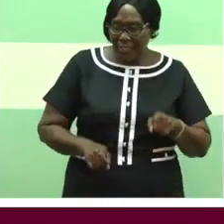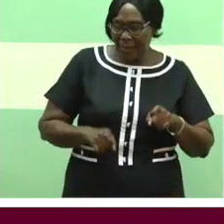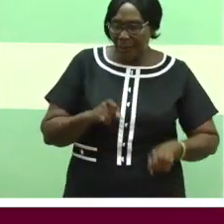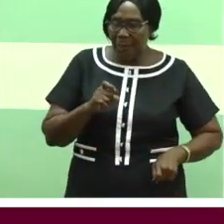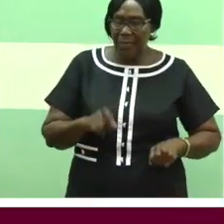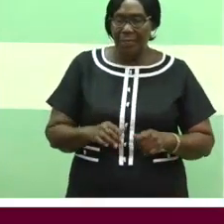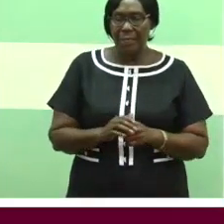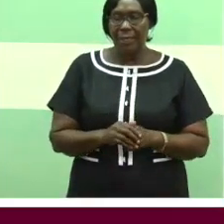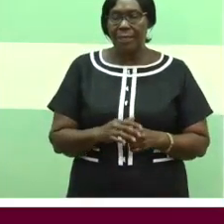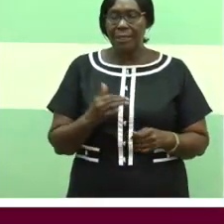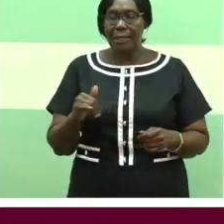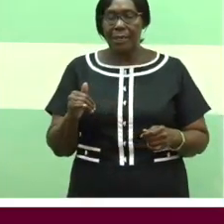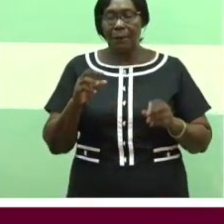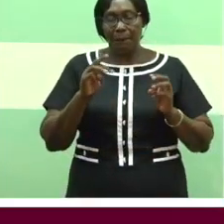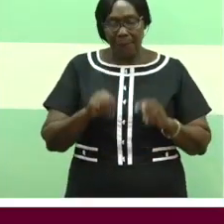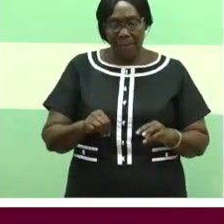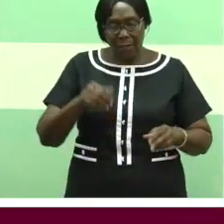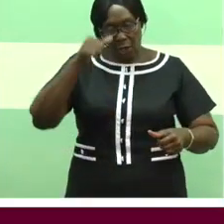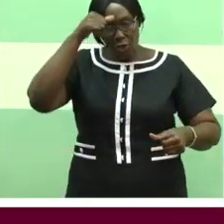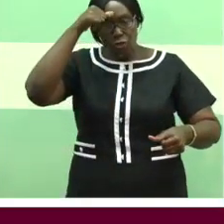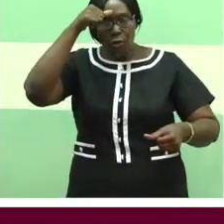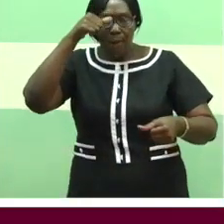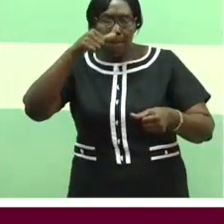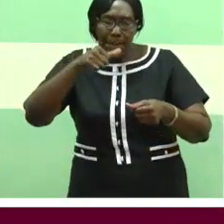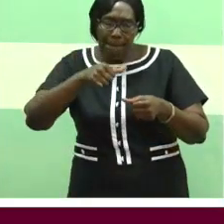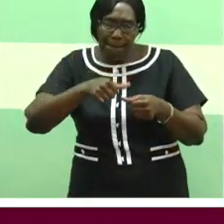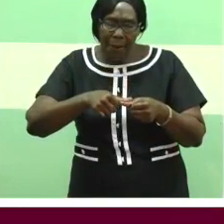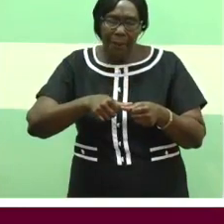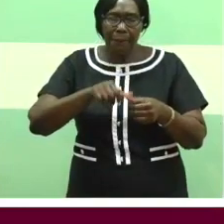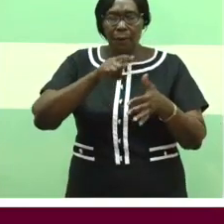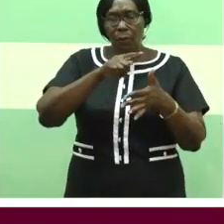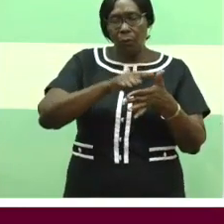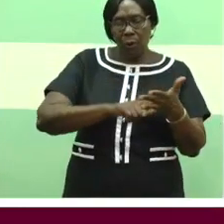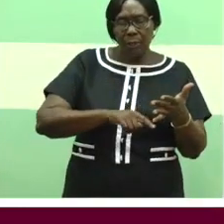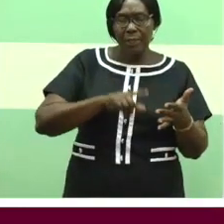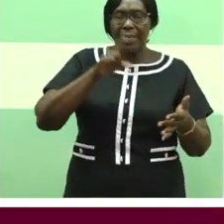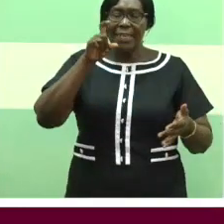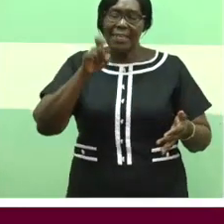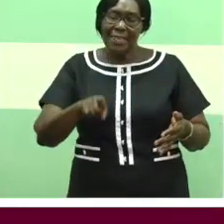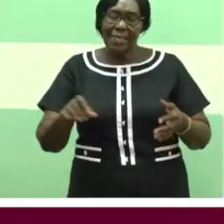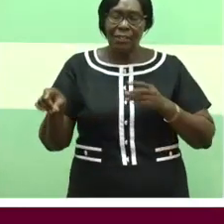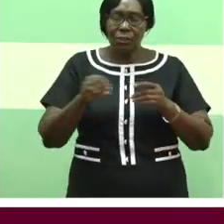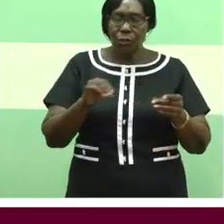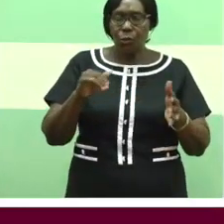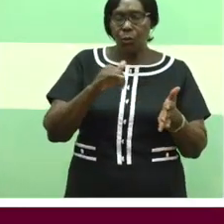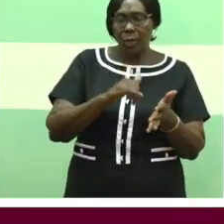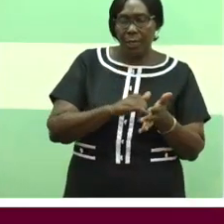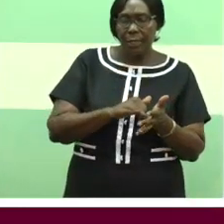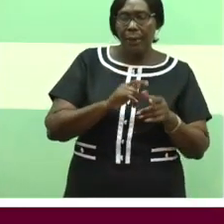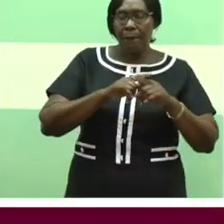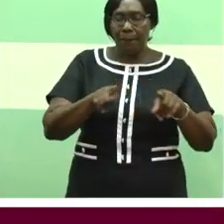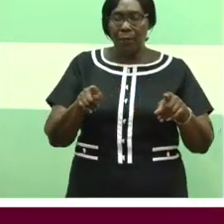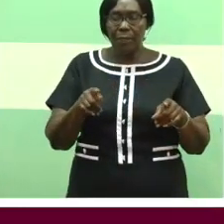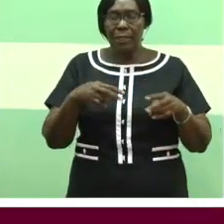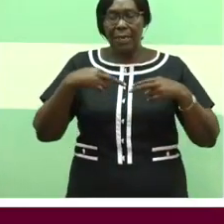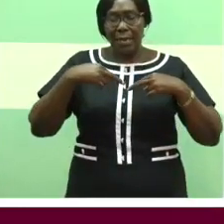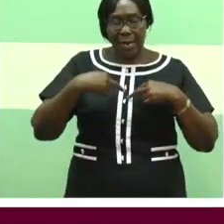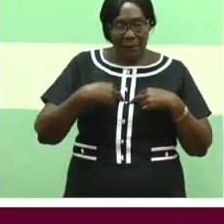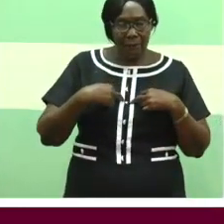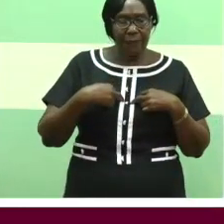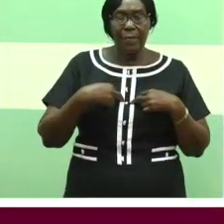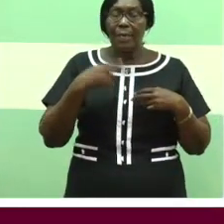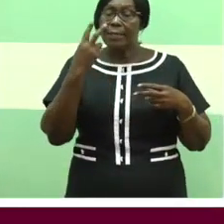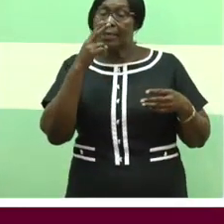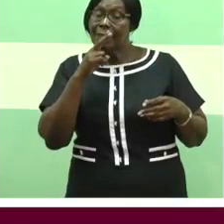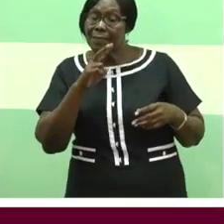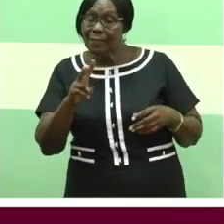disability, they may not remember what I need to do or when I need to do it. So the routine is very